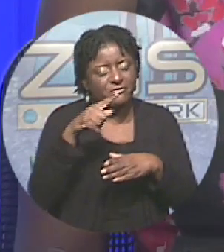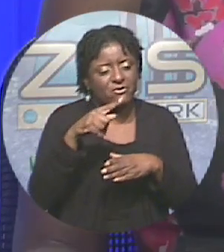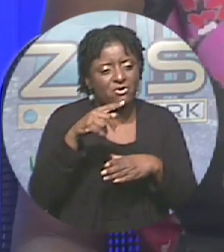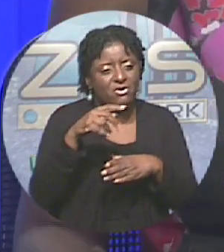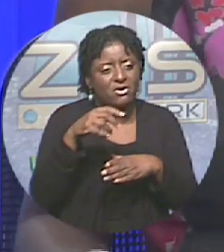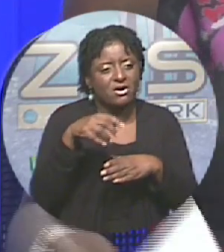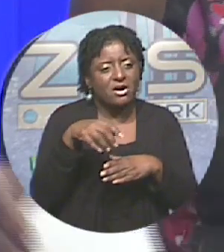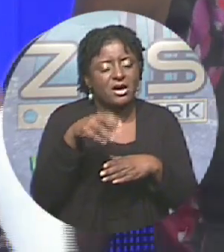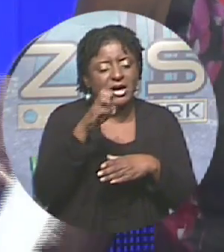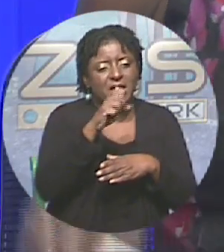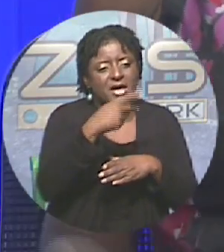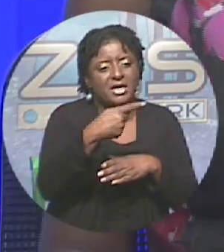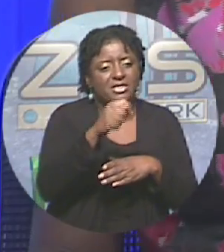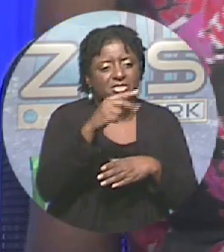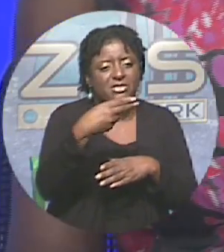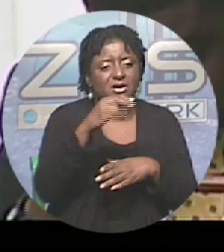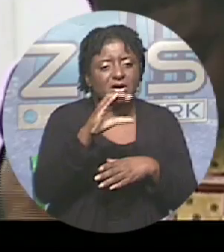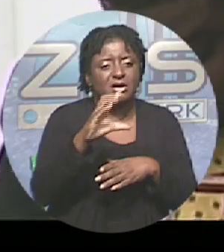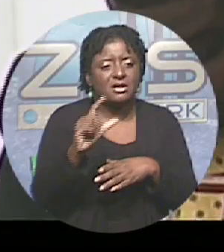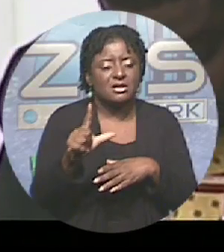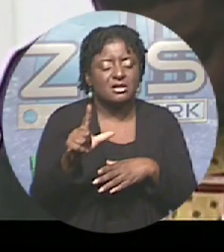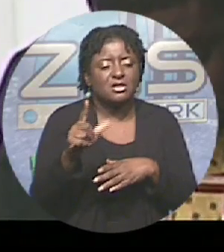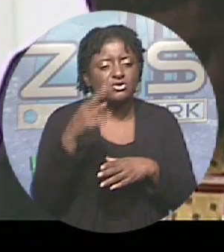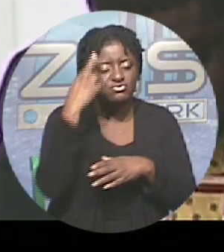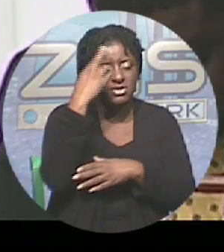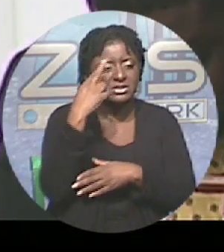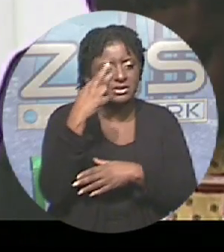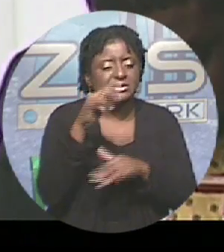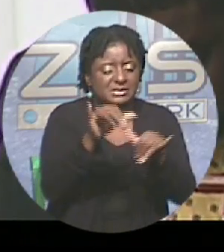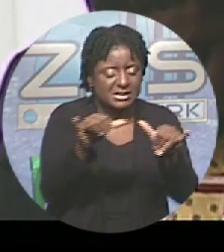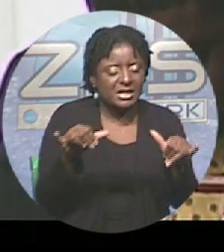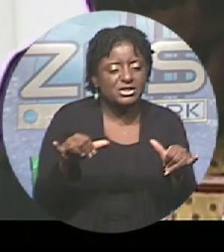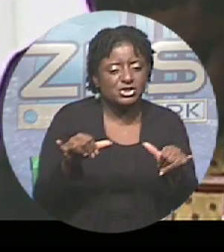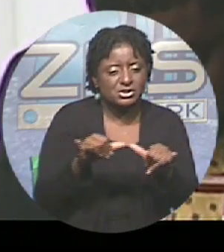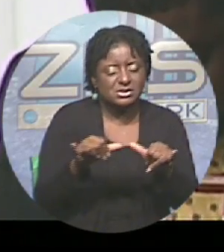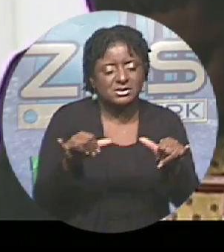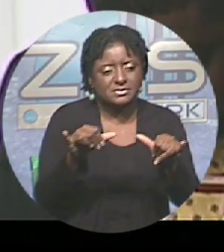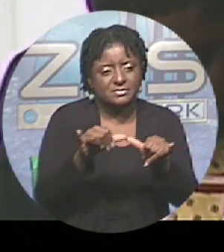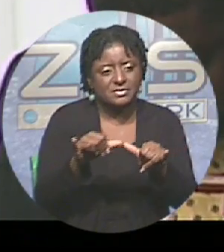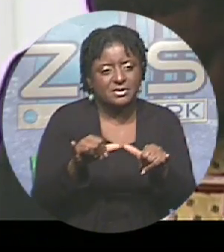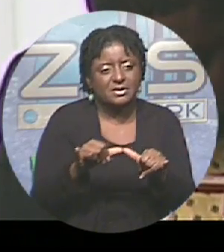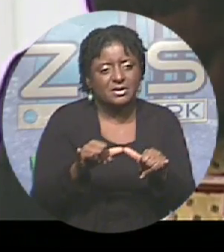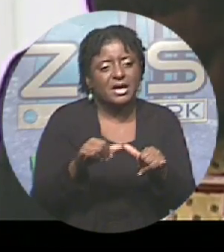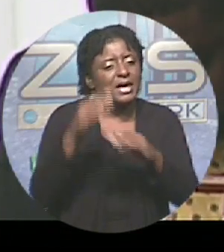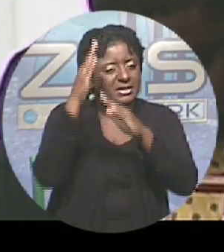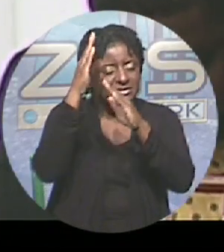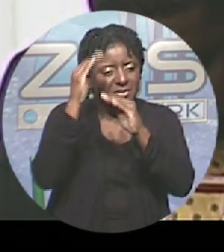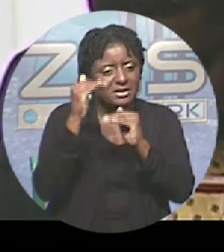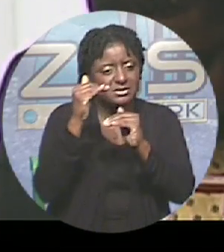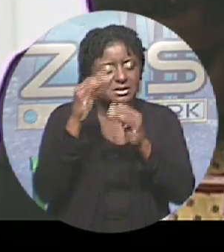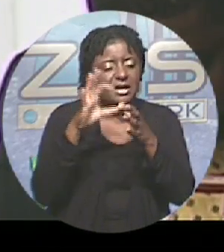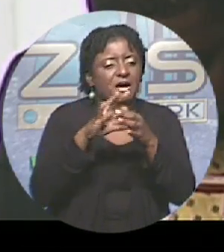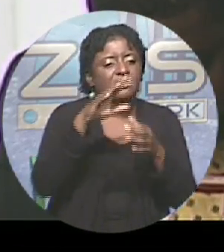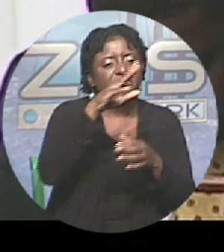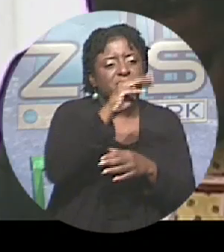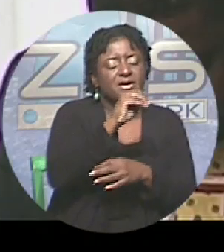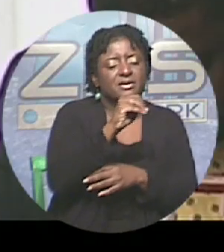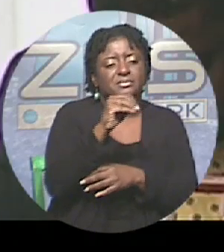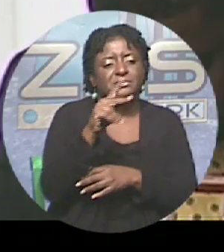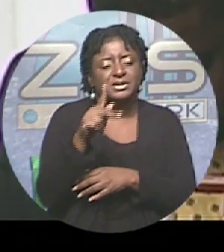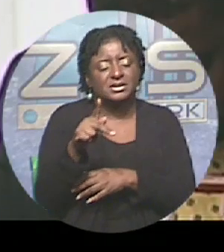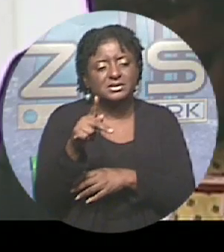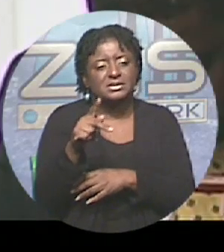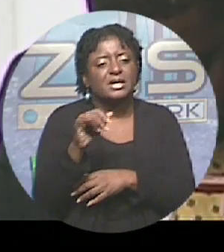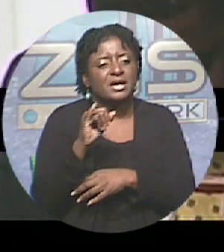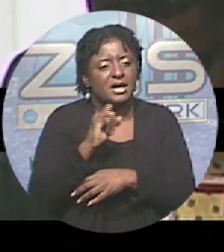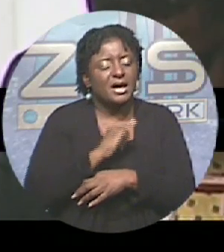Progressive Liberal Party. Ethical standards that are expected of members of this place,